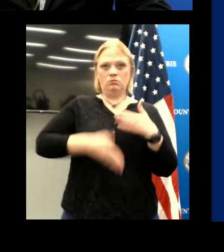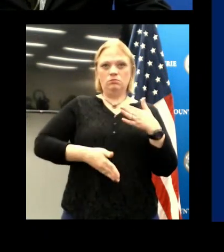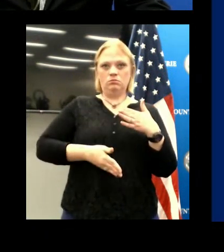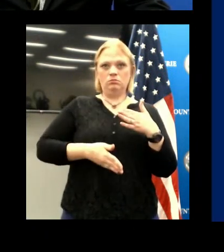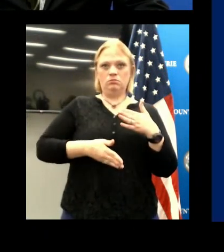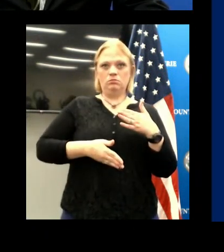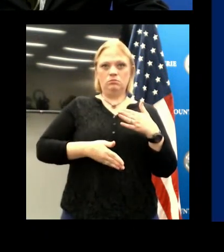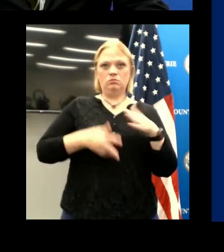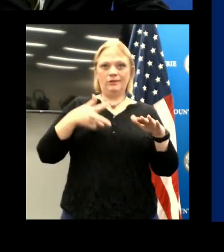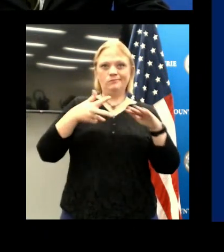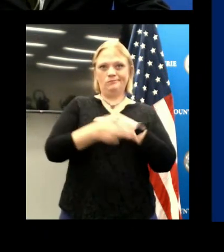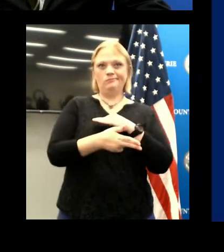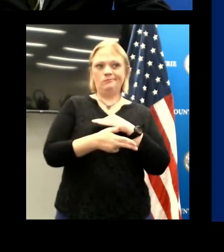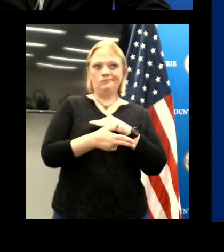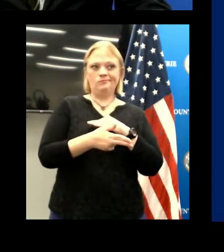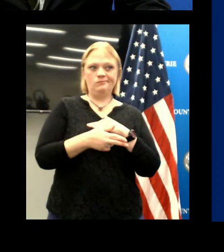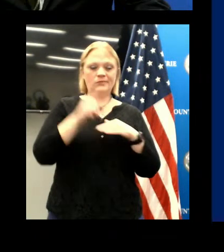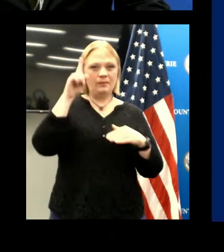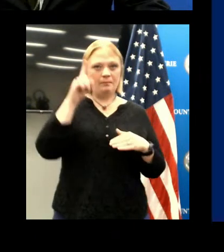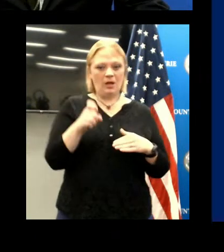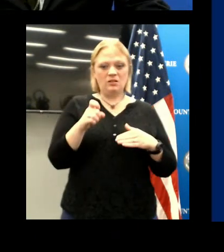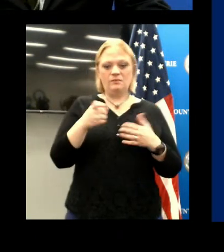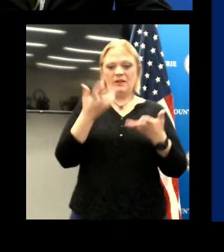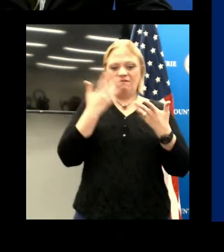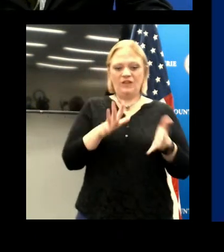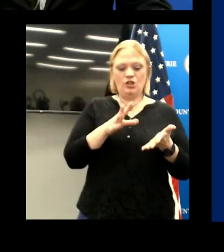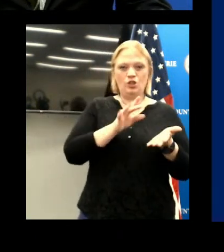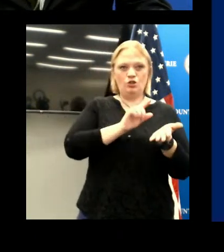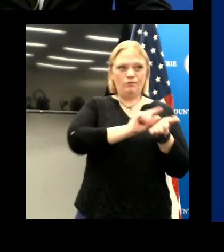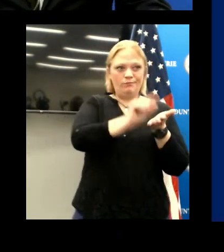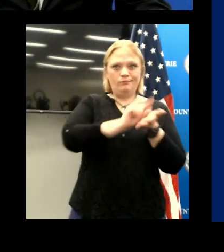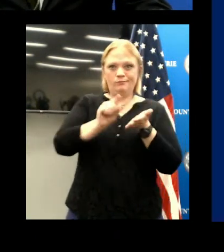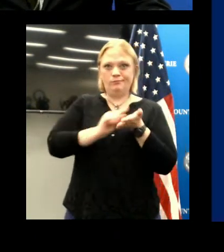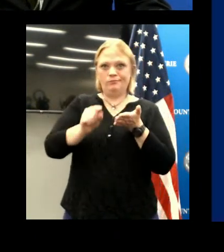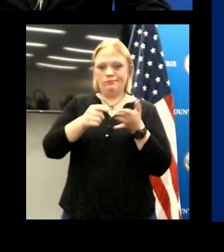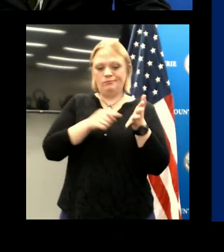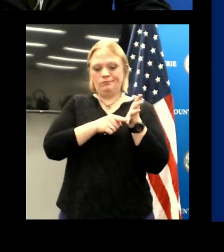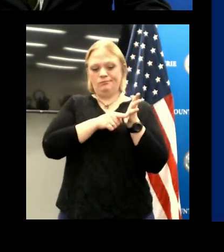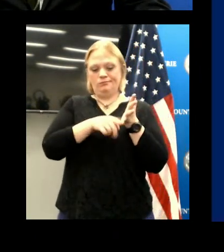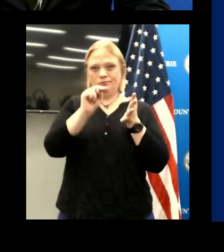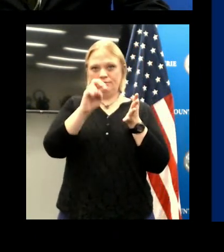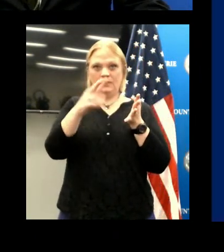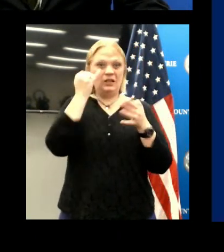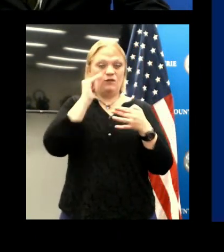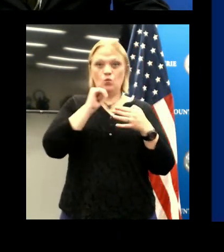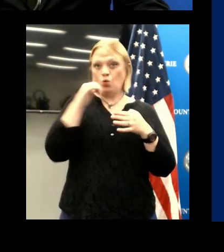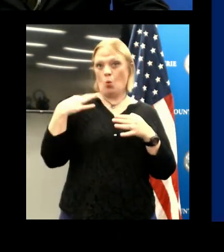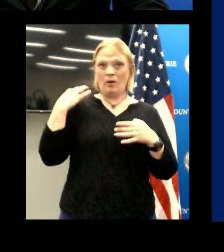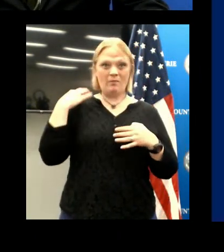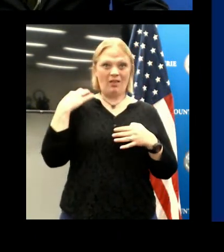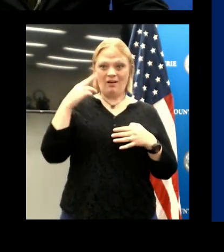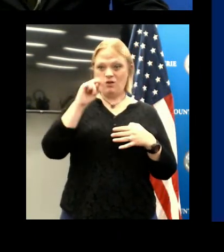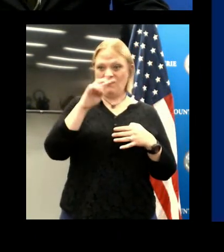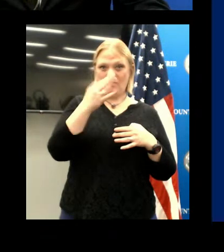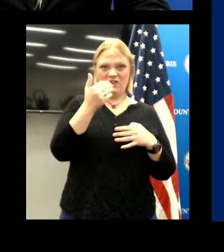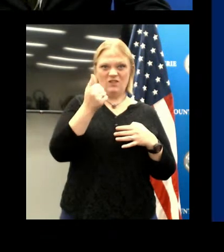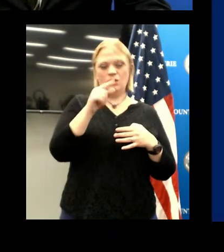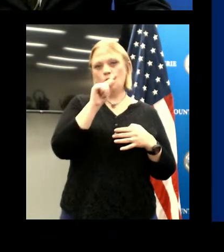The goal is to have all the money out the door by the end of November. And if you do not apply by November 15th, it's going to be too